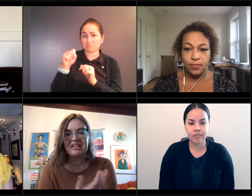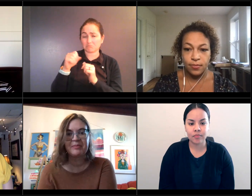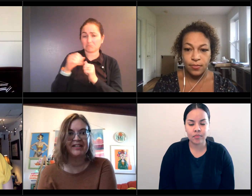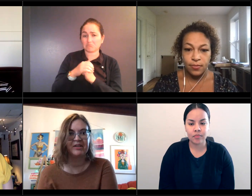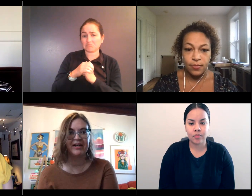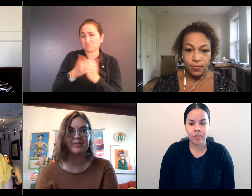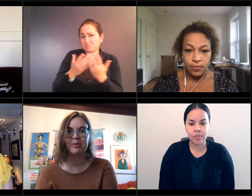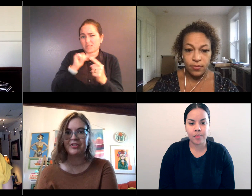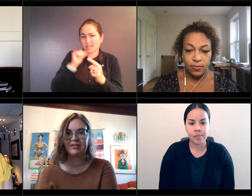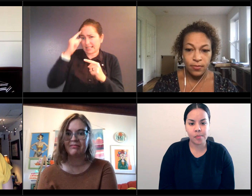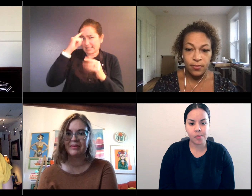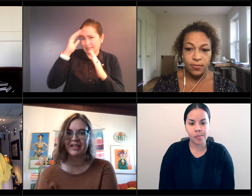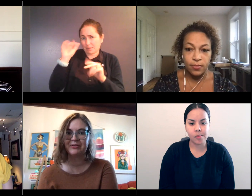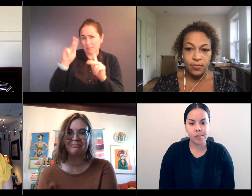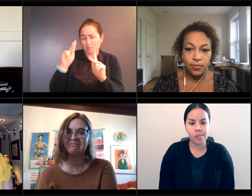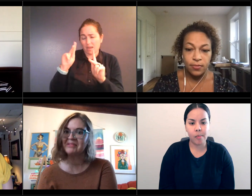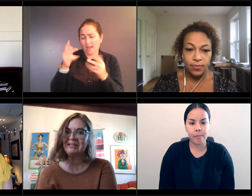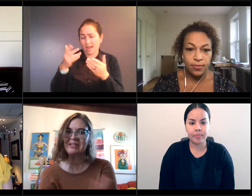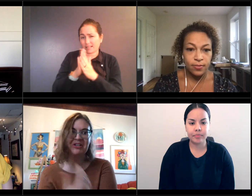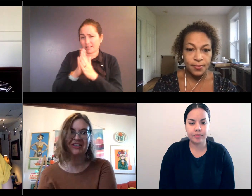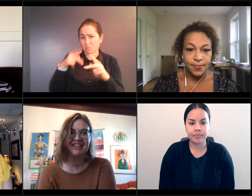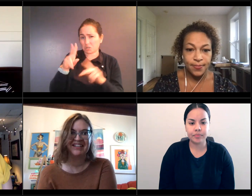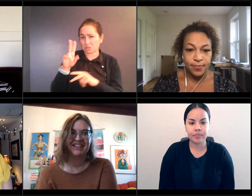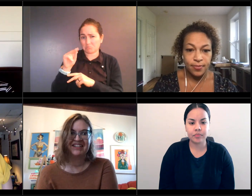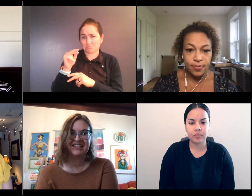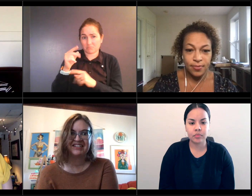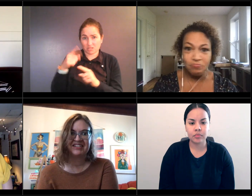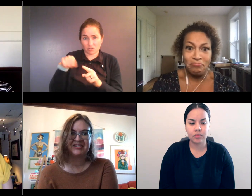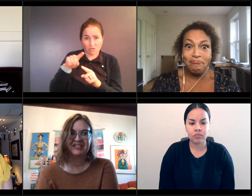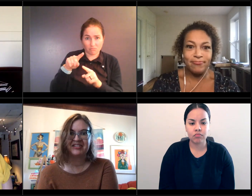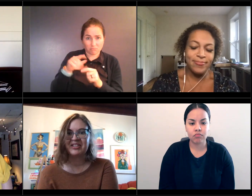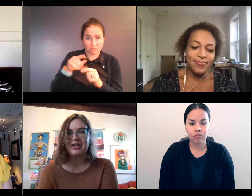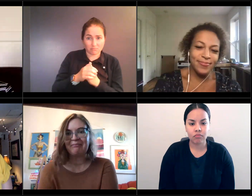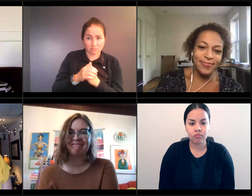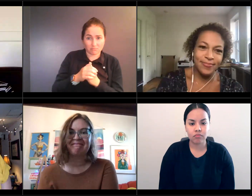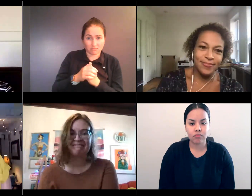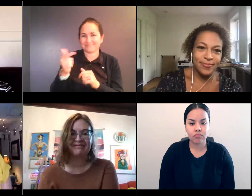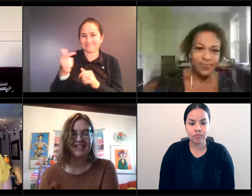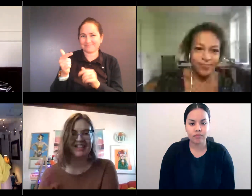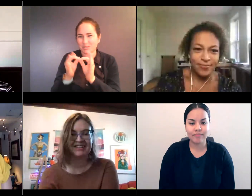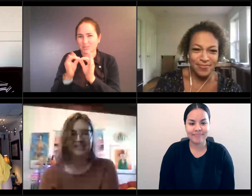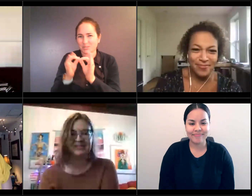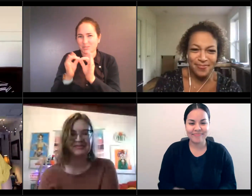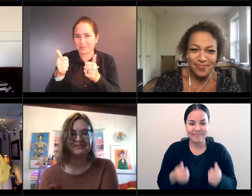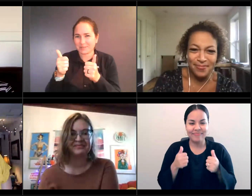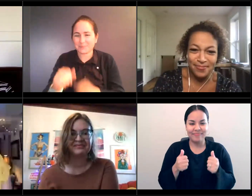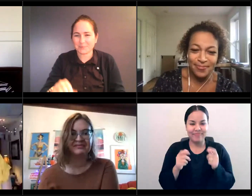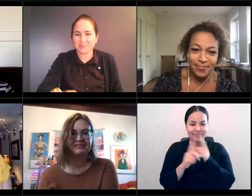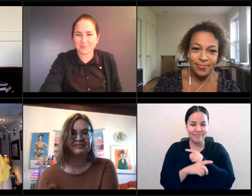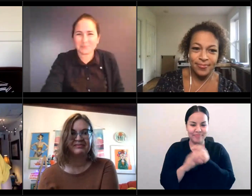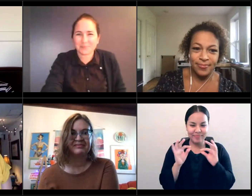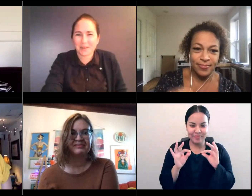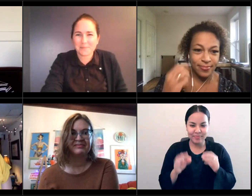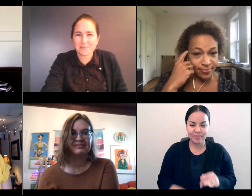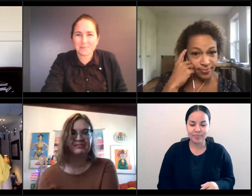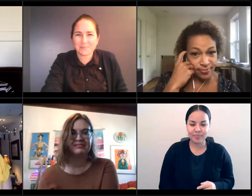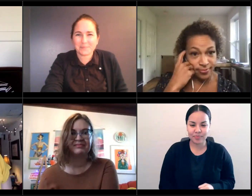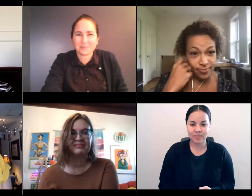And we didn't expect anyone to ask permission, I don't think. Did y'all? No, absolutely not. Yeah. I was just going to